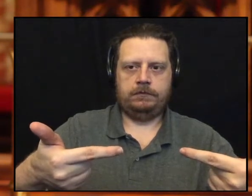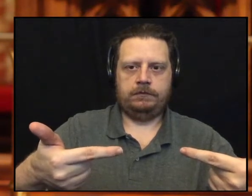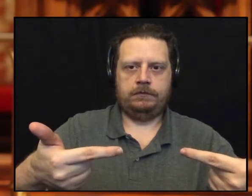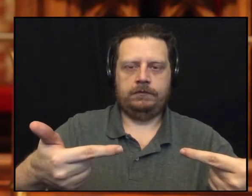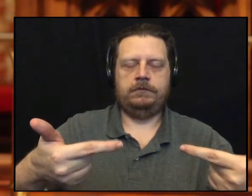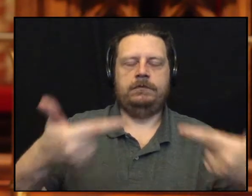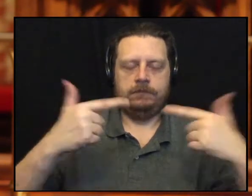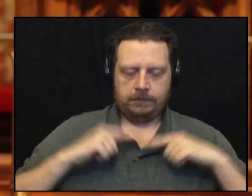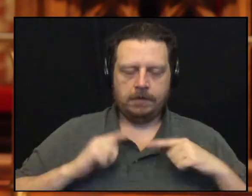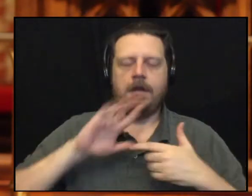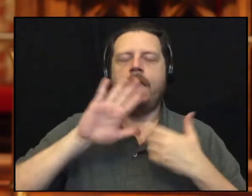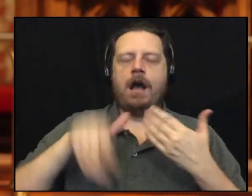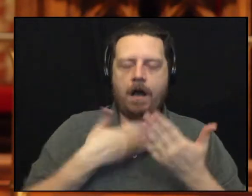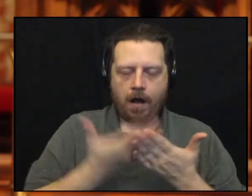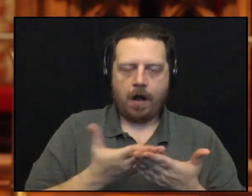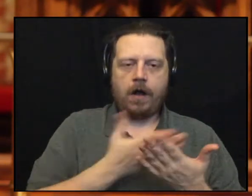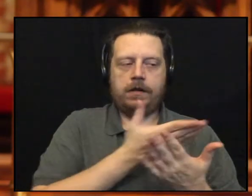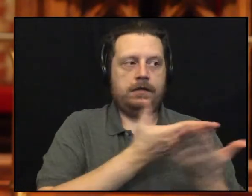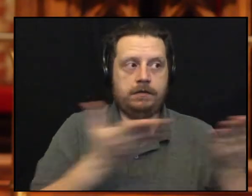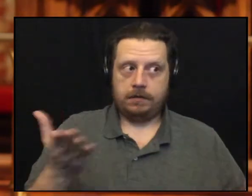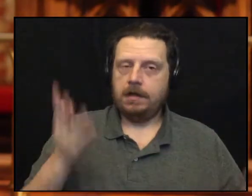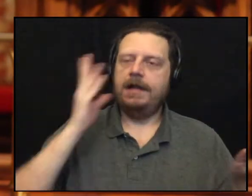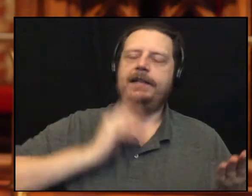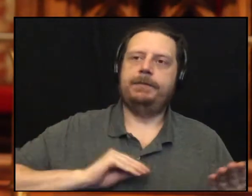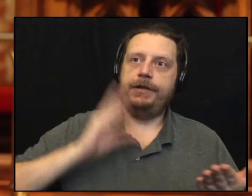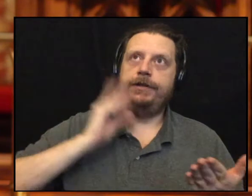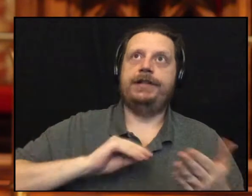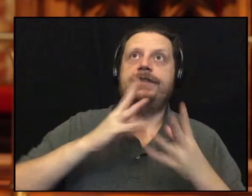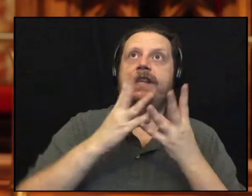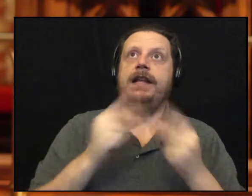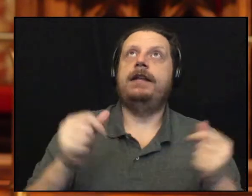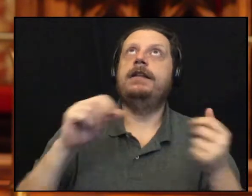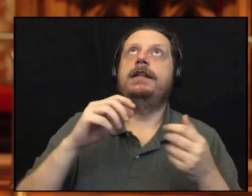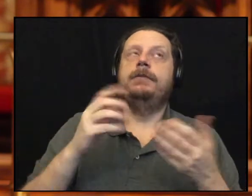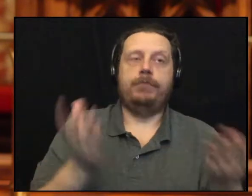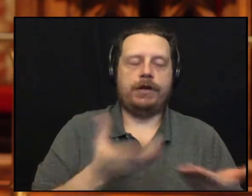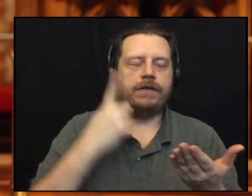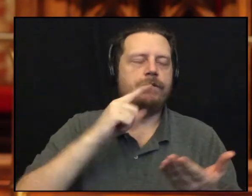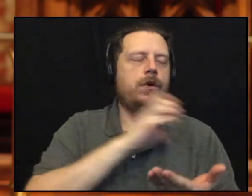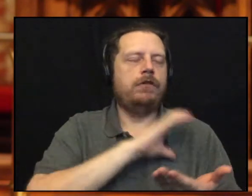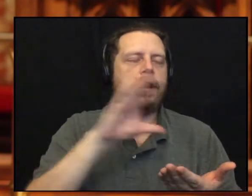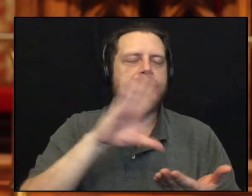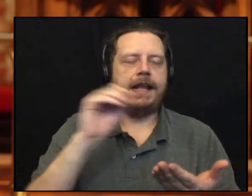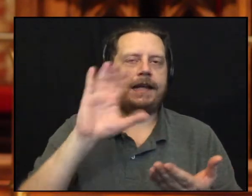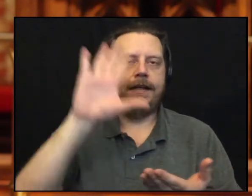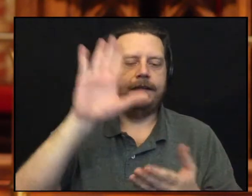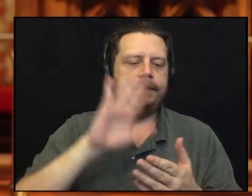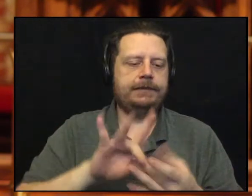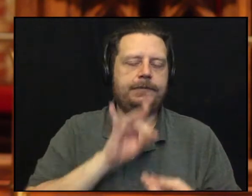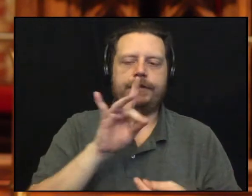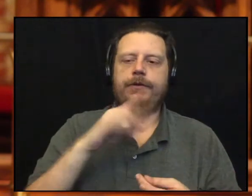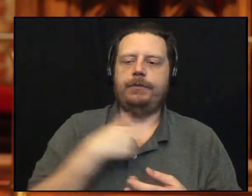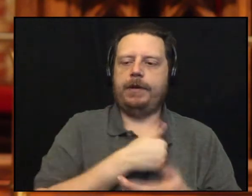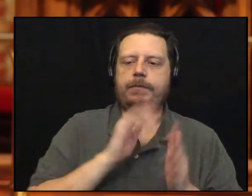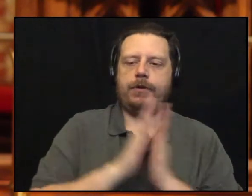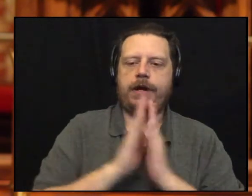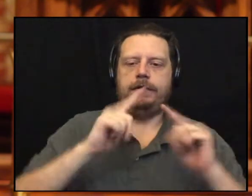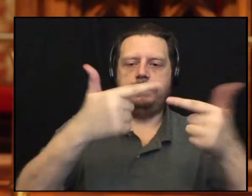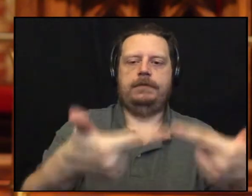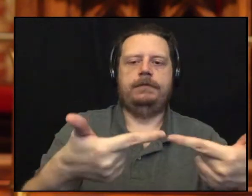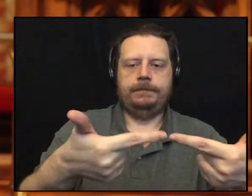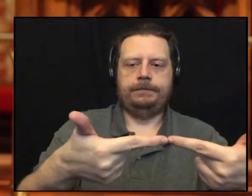May they all experience the healing presence of Christ and the Spirit, we pray. God, receive our prayer.